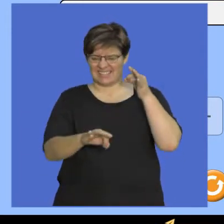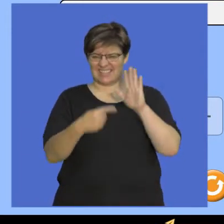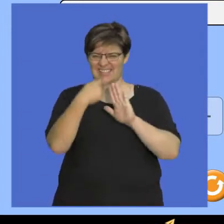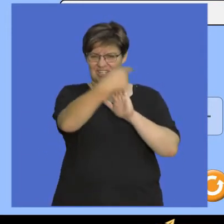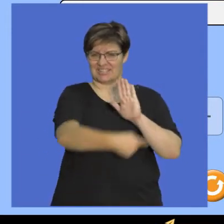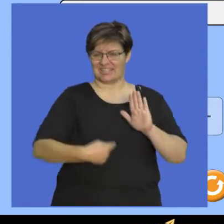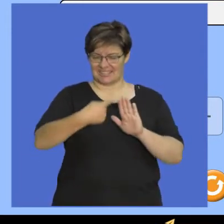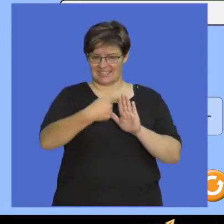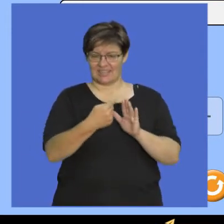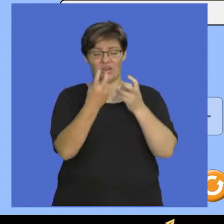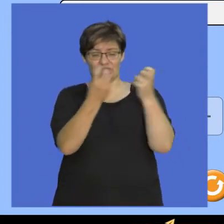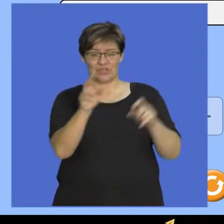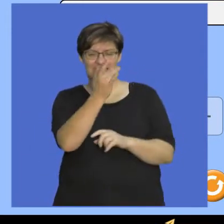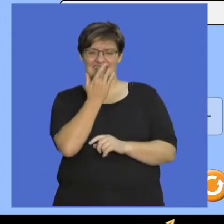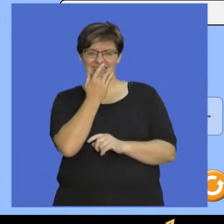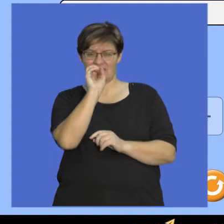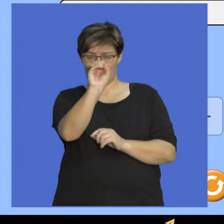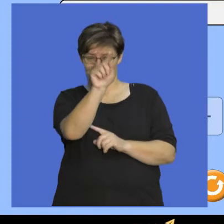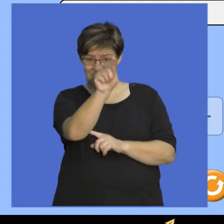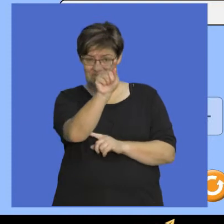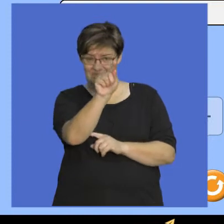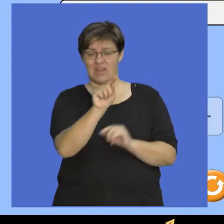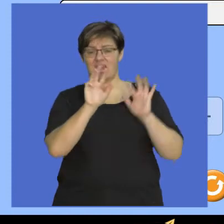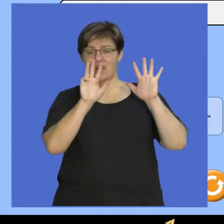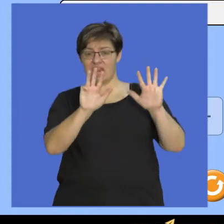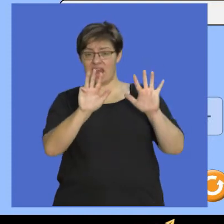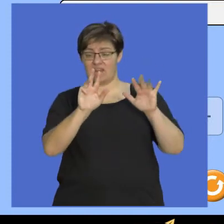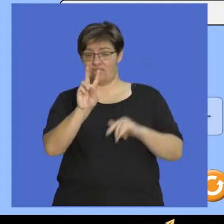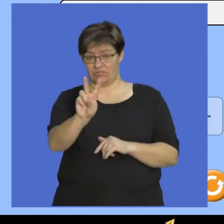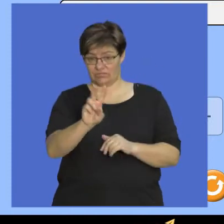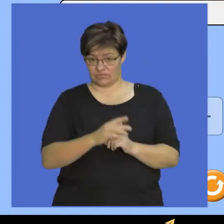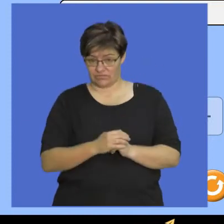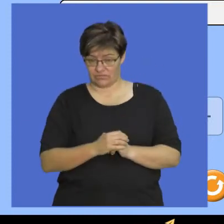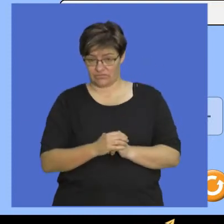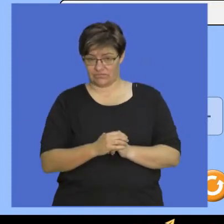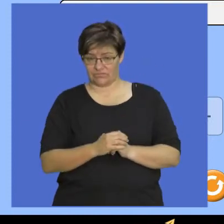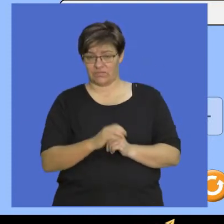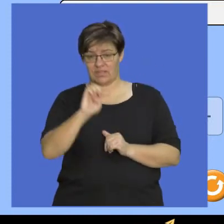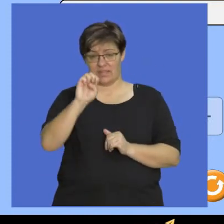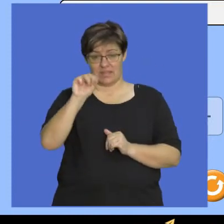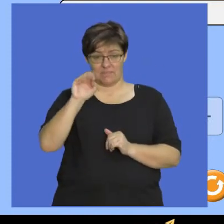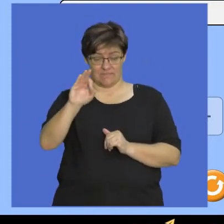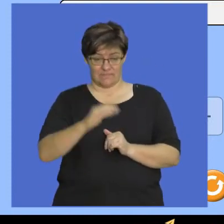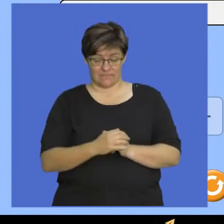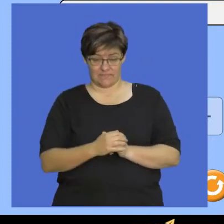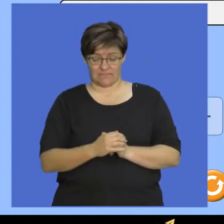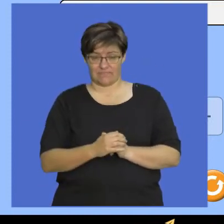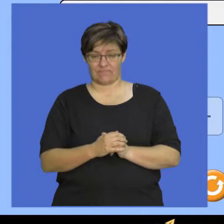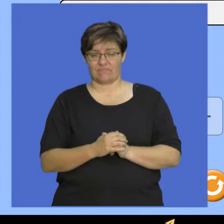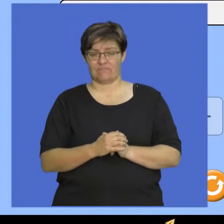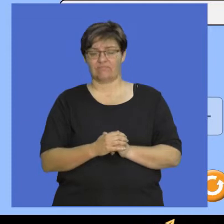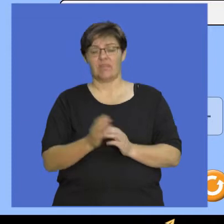a source or a cell that has got 9 volts EMF, okay? And then